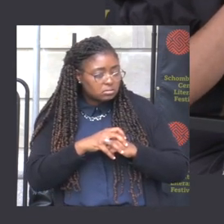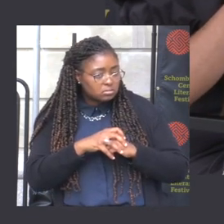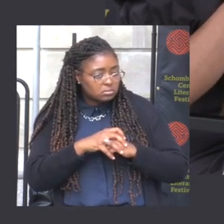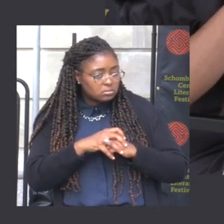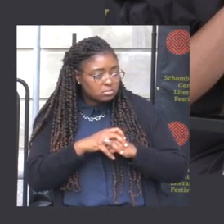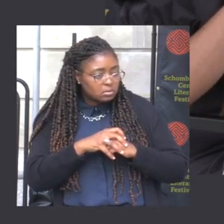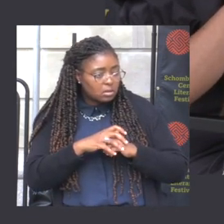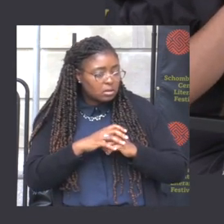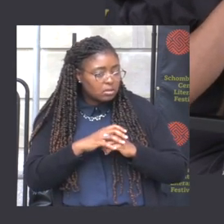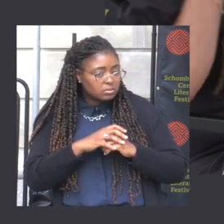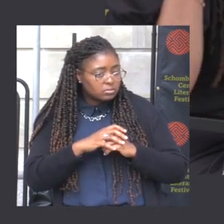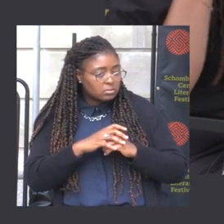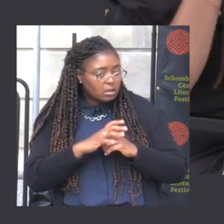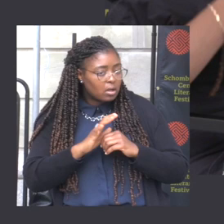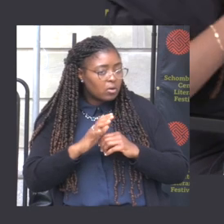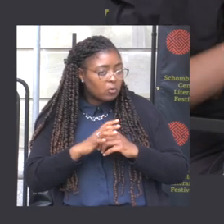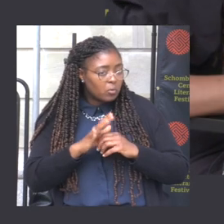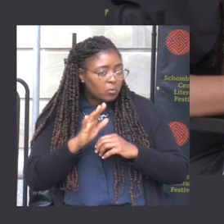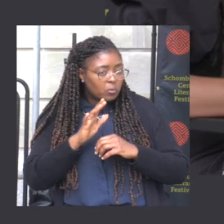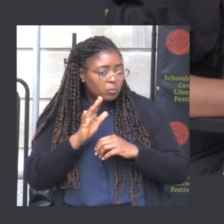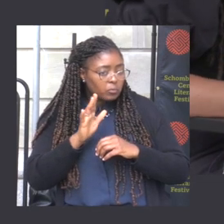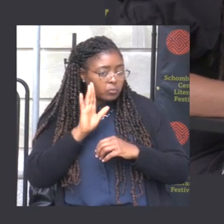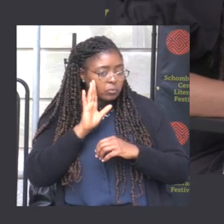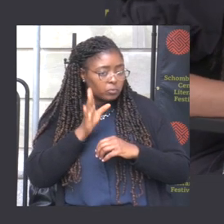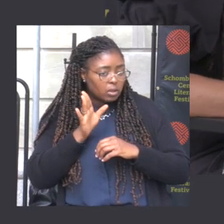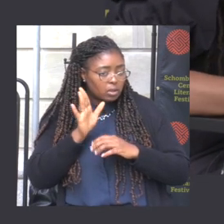it'll contributors be like of color. Folks of color, yeah.